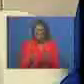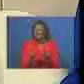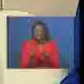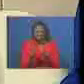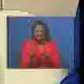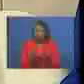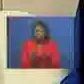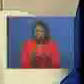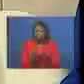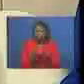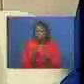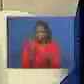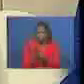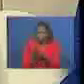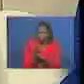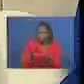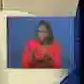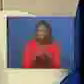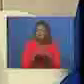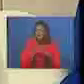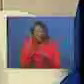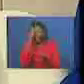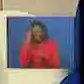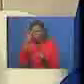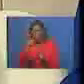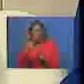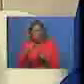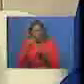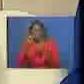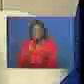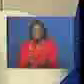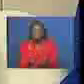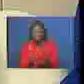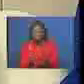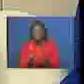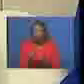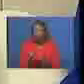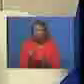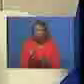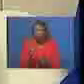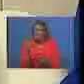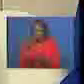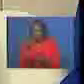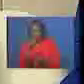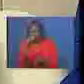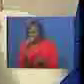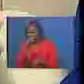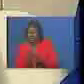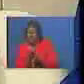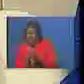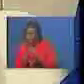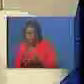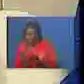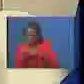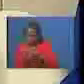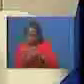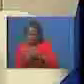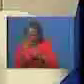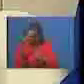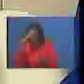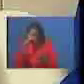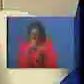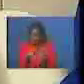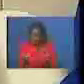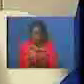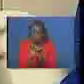think our members of parliament should ask more harder questions about whether all the government institutions for